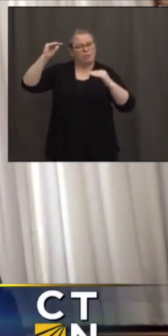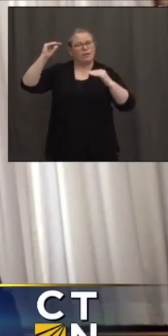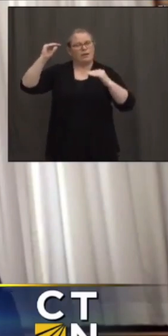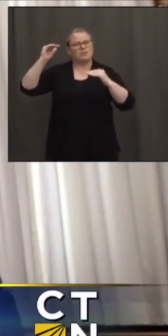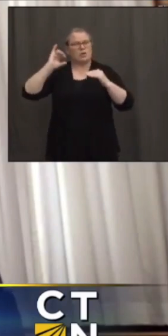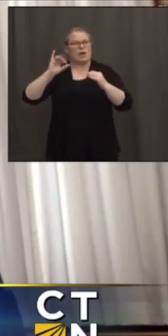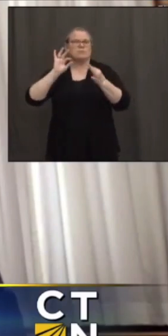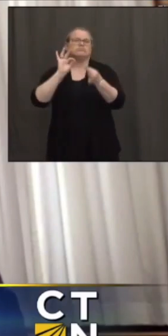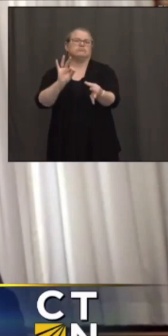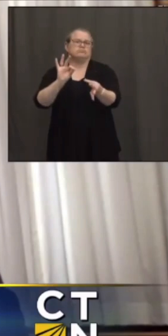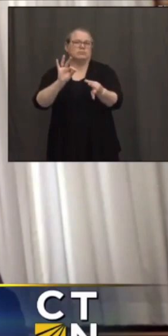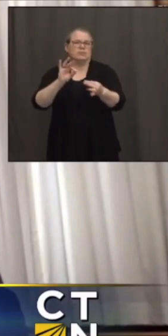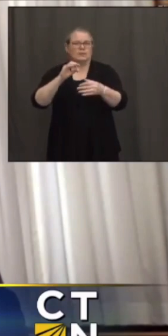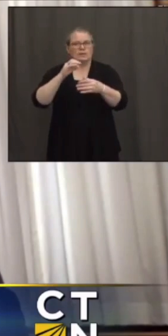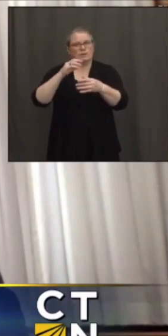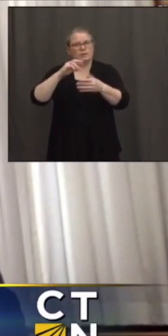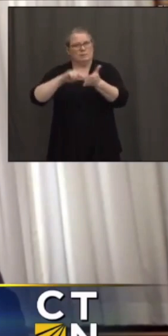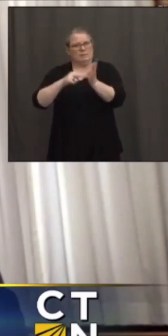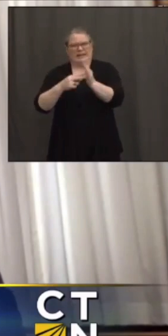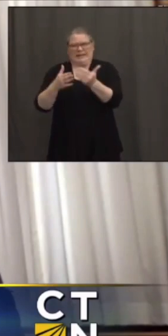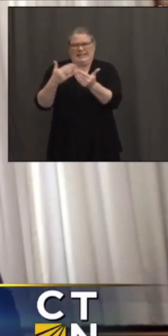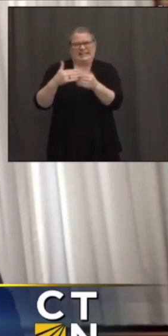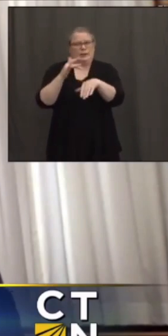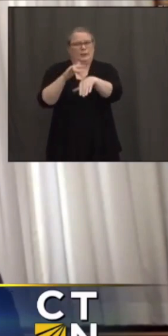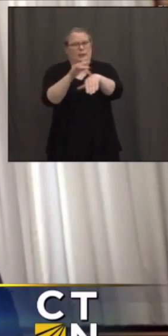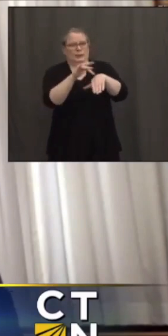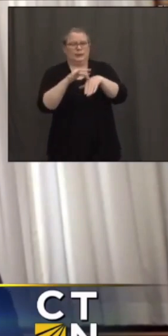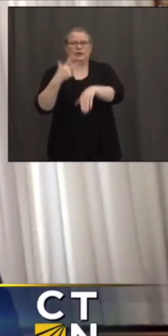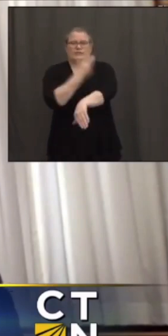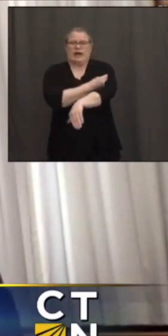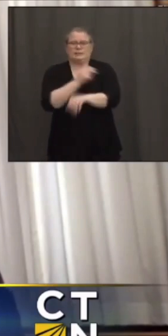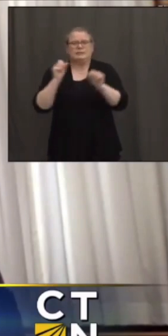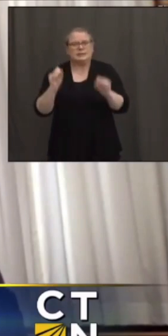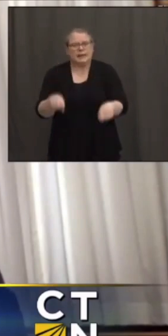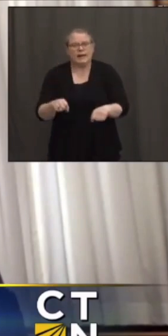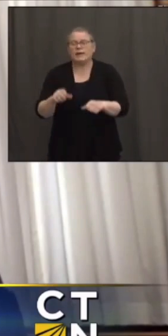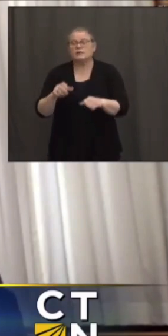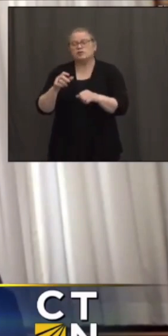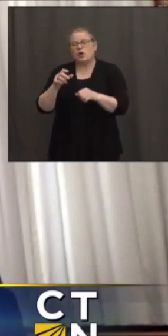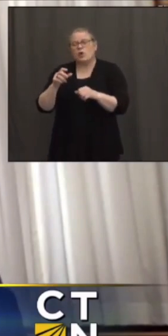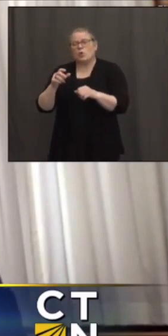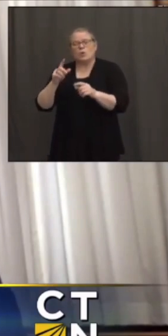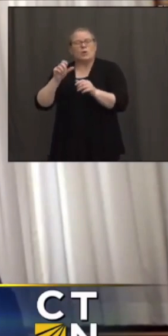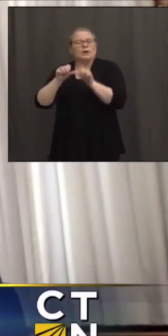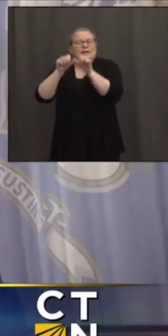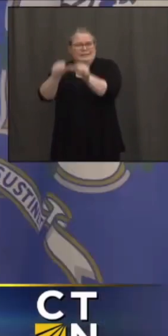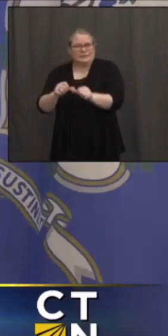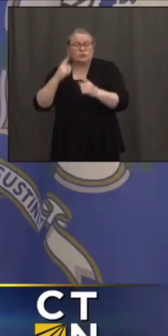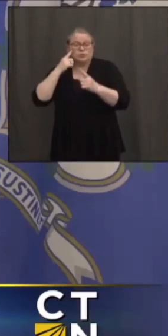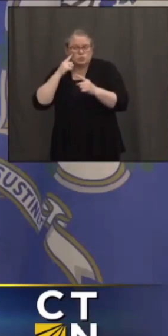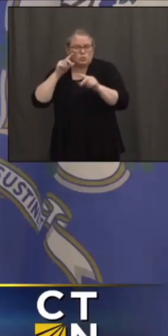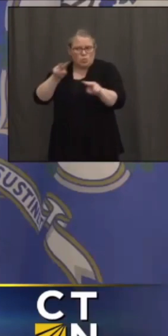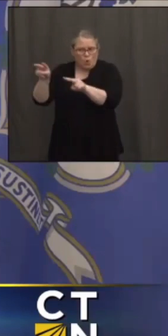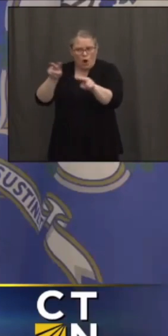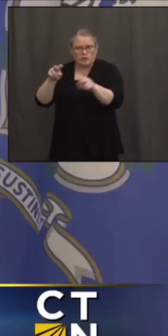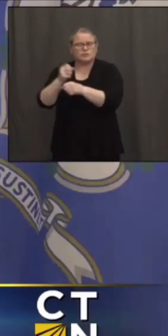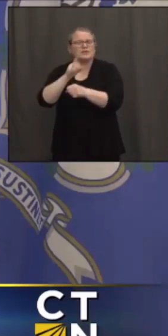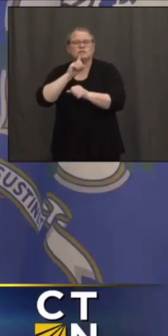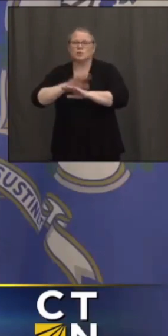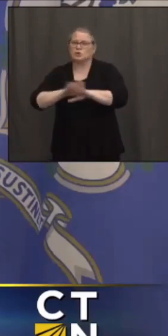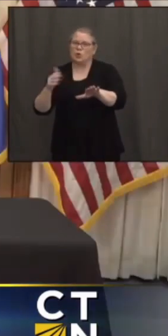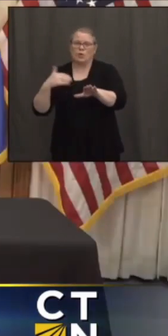far the best way to make sure we don't have little flare-ups in certain parts of the state as we go forward. Thank you.